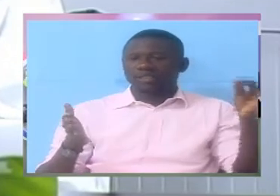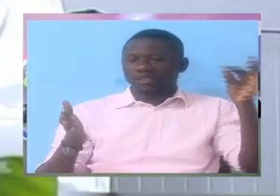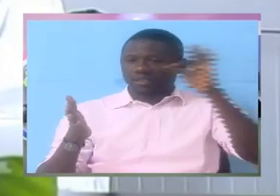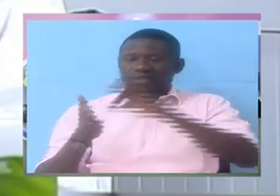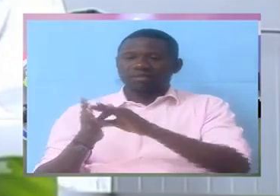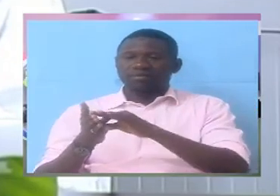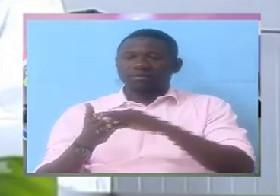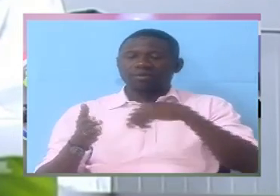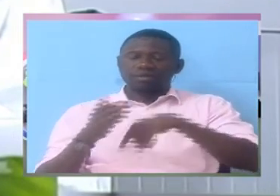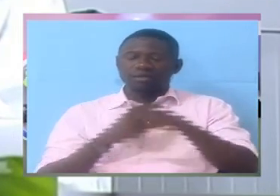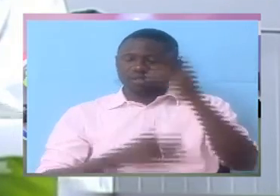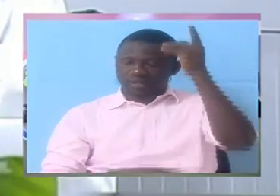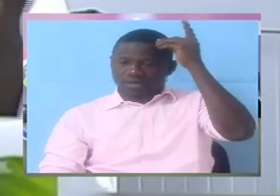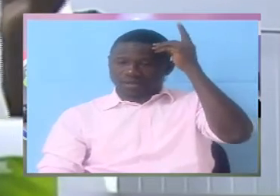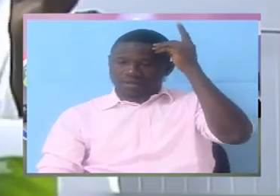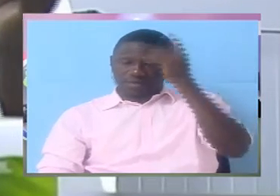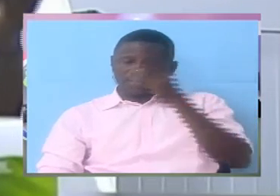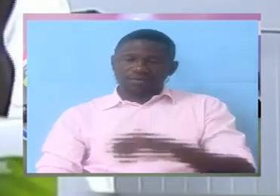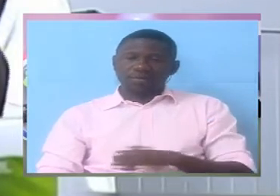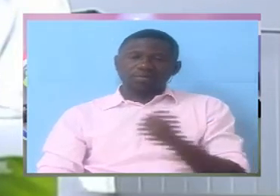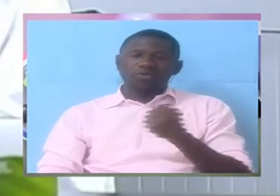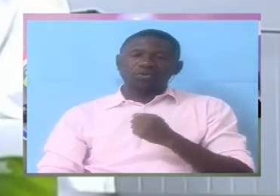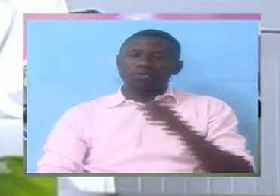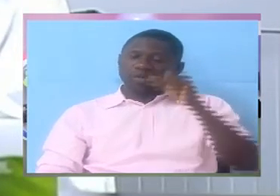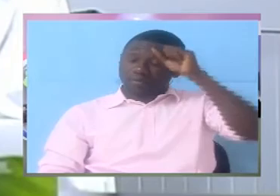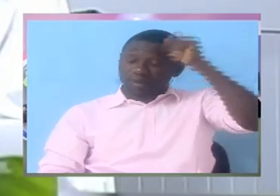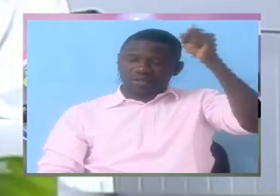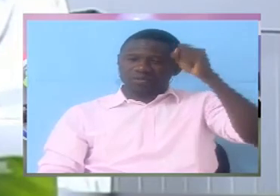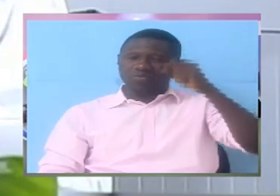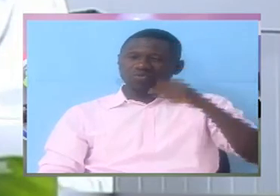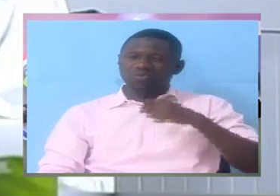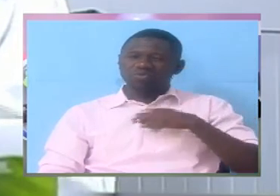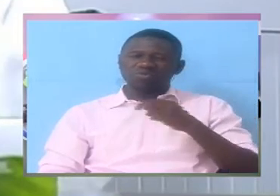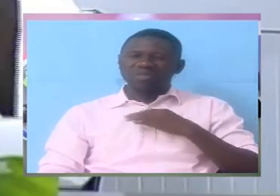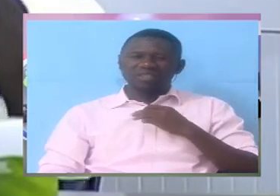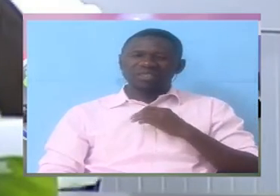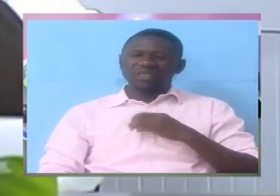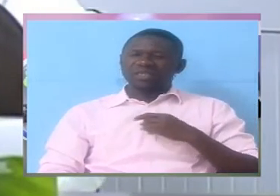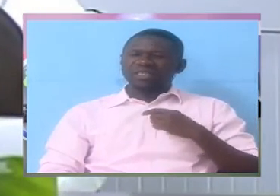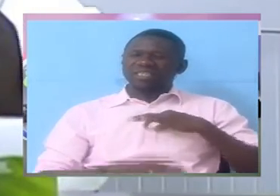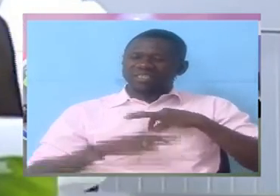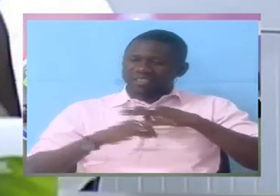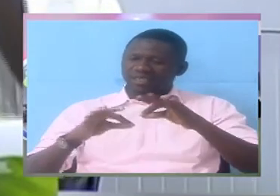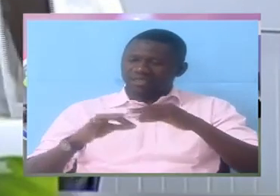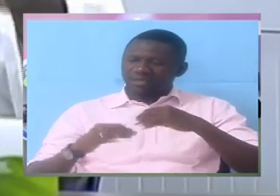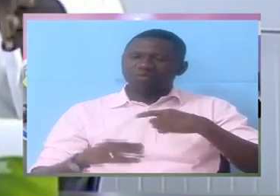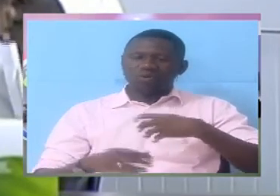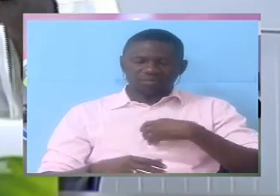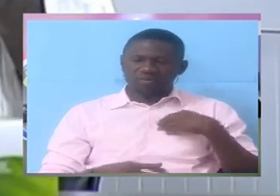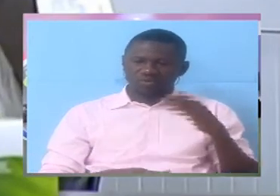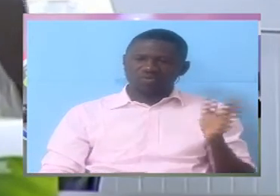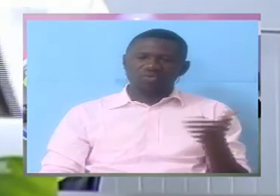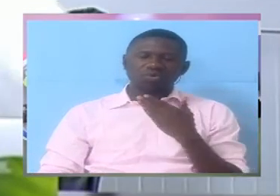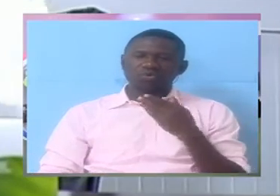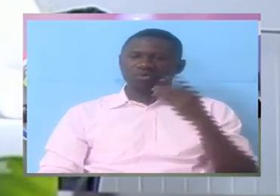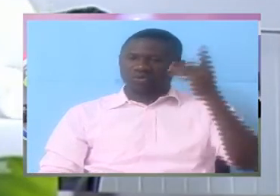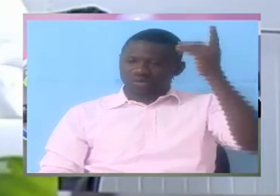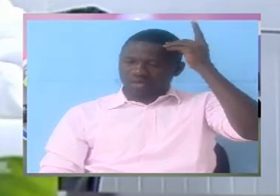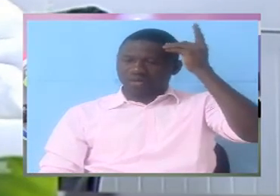so concerned my going to this place. So really, that evening when they were bringing